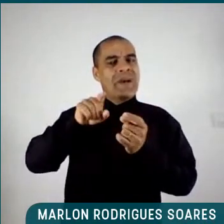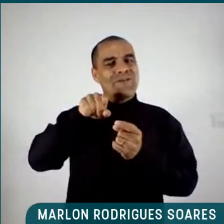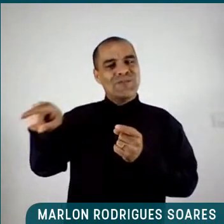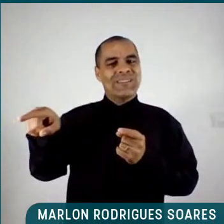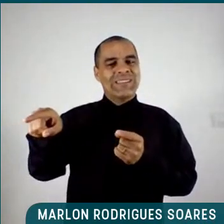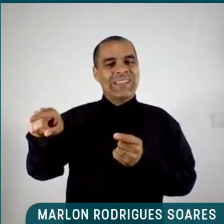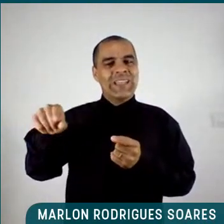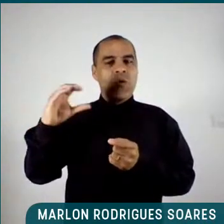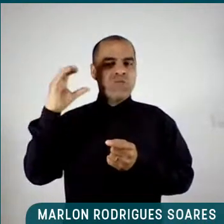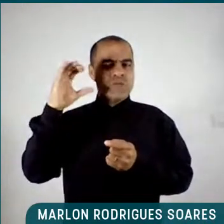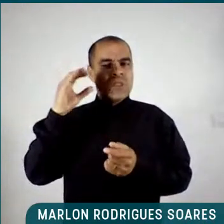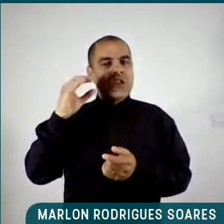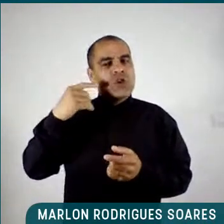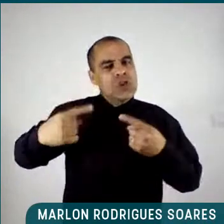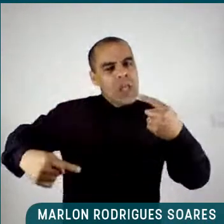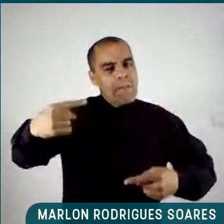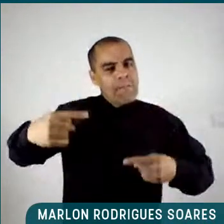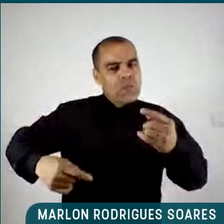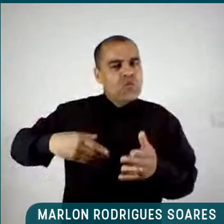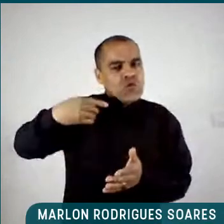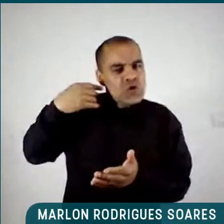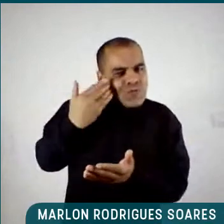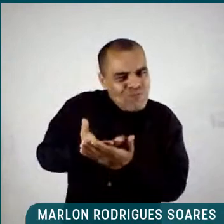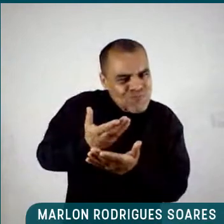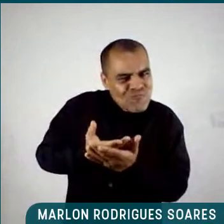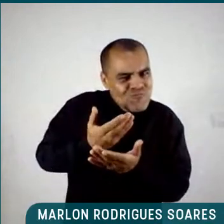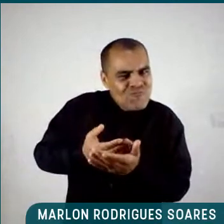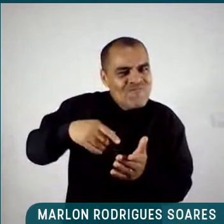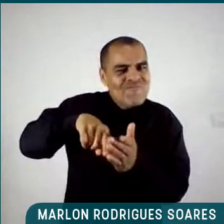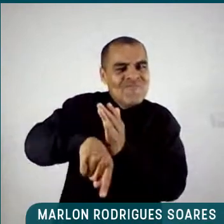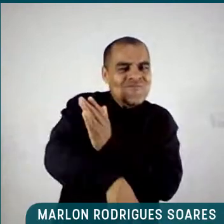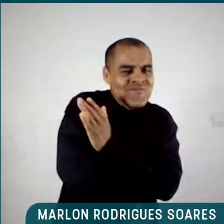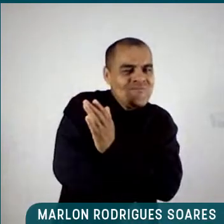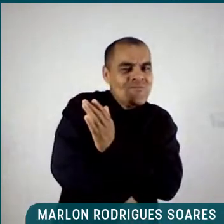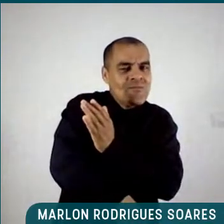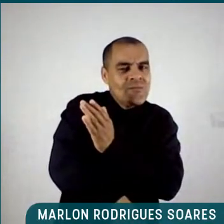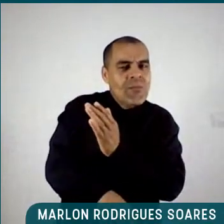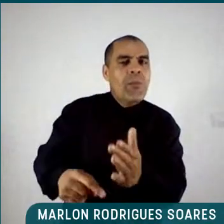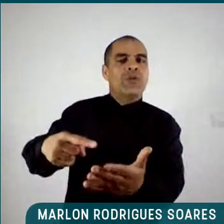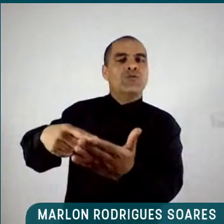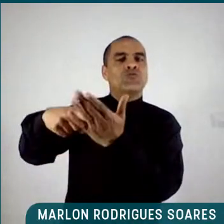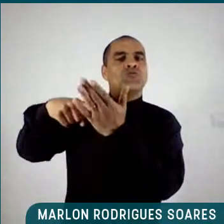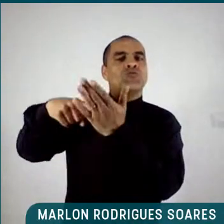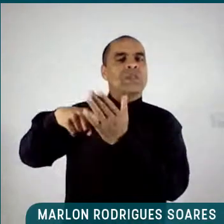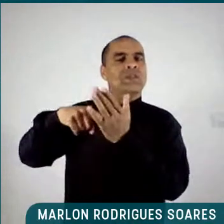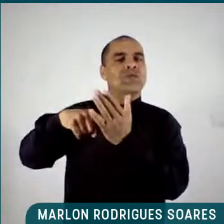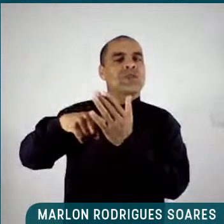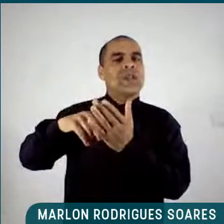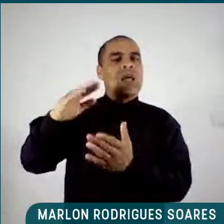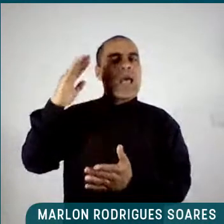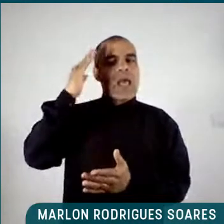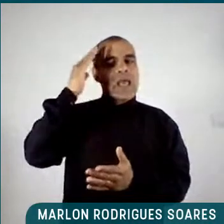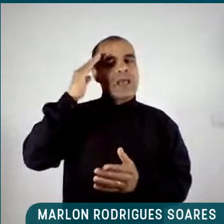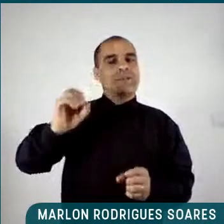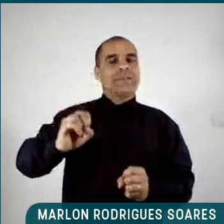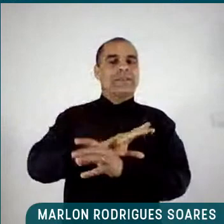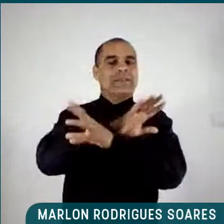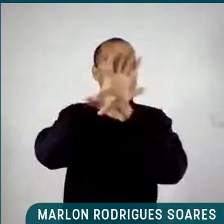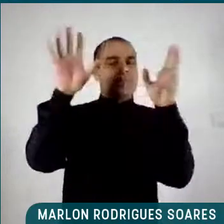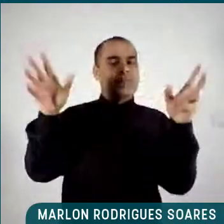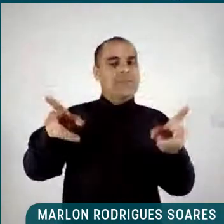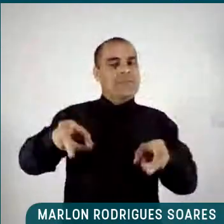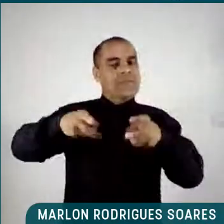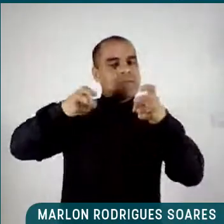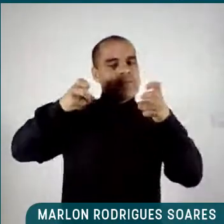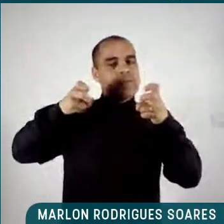acadêmica, going on now that certamente perhaps we poderia are not ajudar a noticing, enxergar. but you as a political scientist are already seeing as a